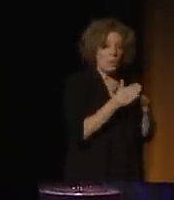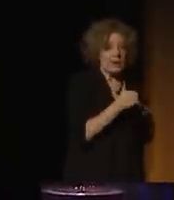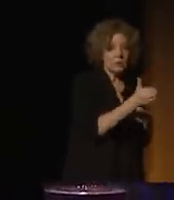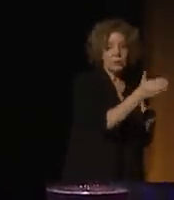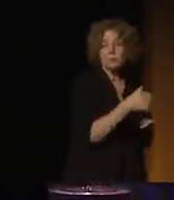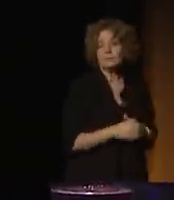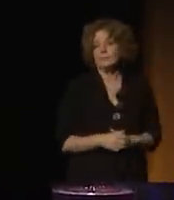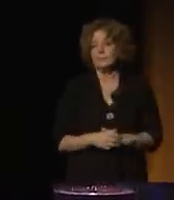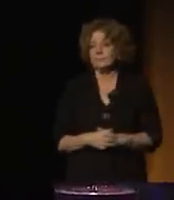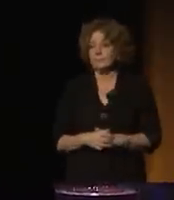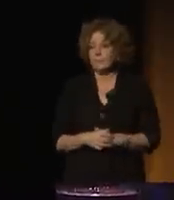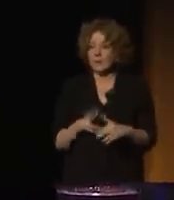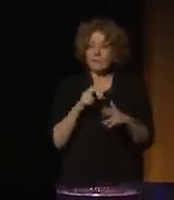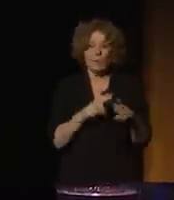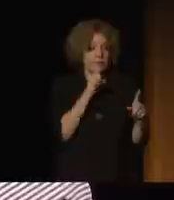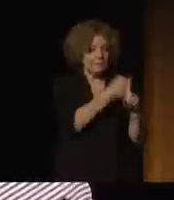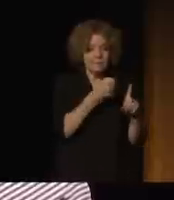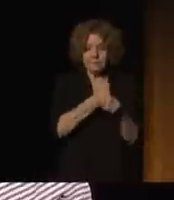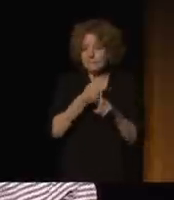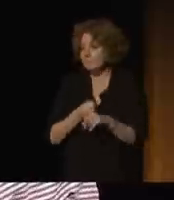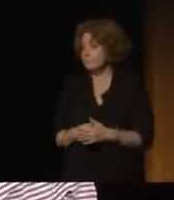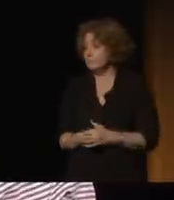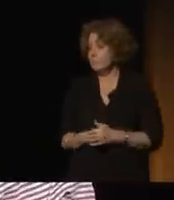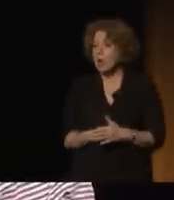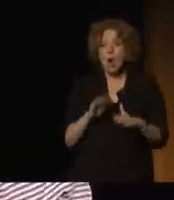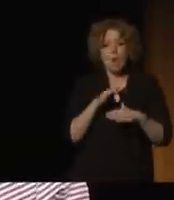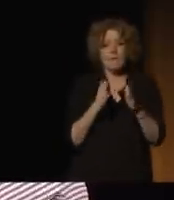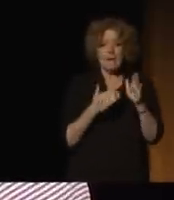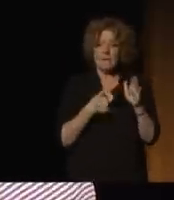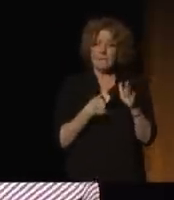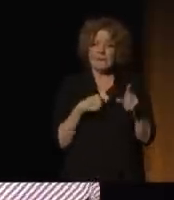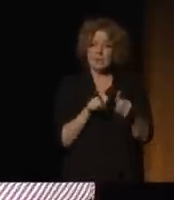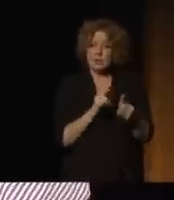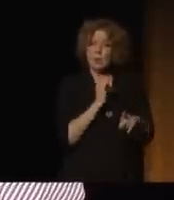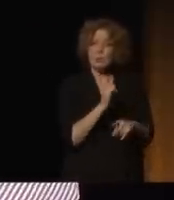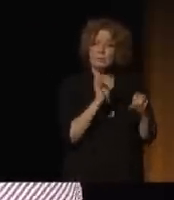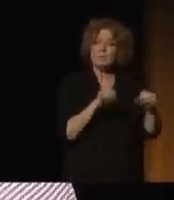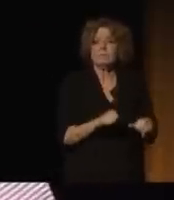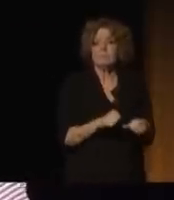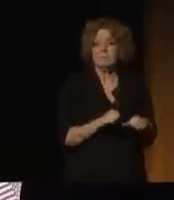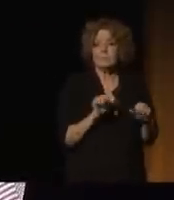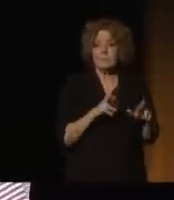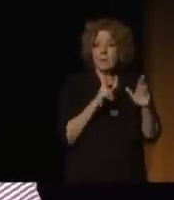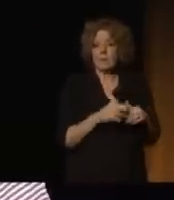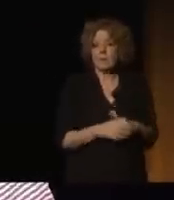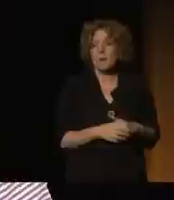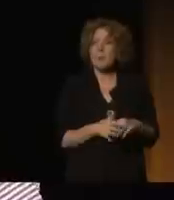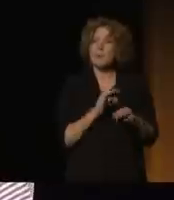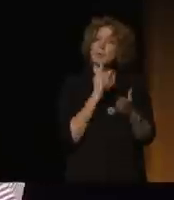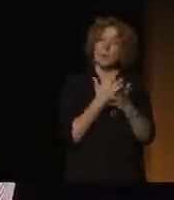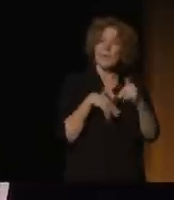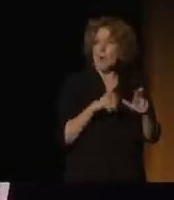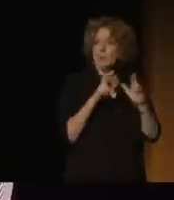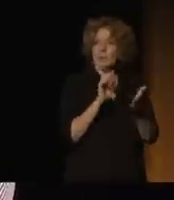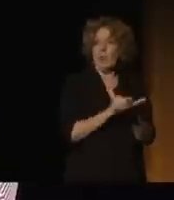wake of this agitation? You mean about the Me Too movement? Yep. Yeah, I mean, I'm not sure hopeful is the word you're looking for,